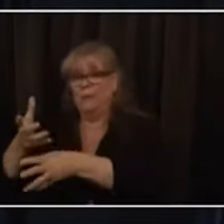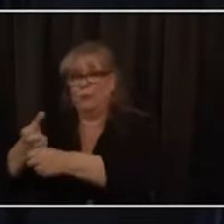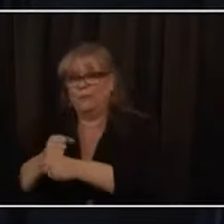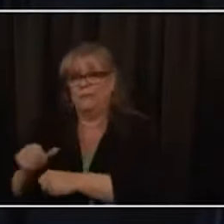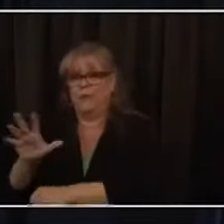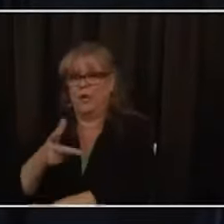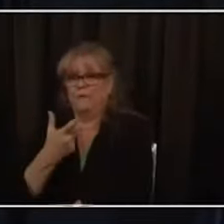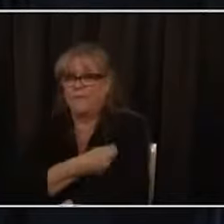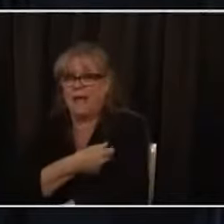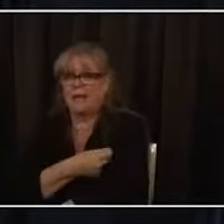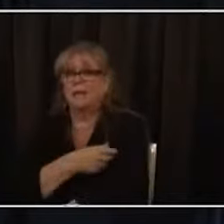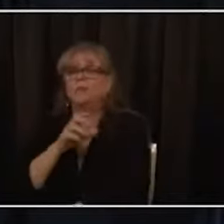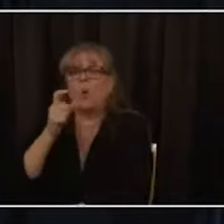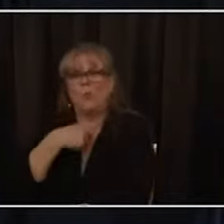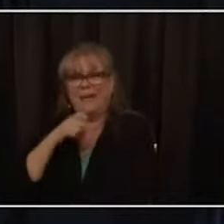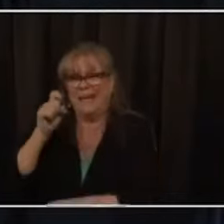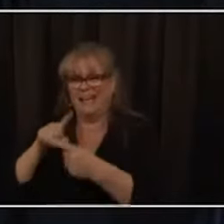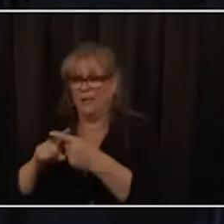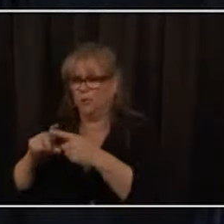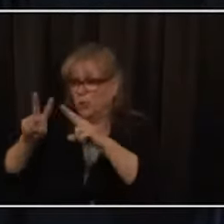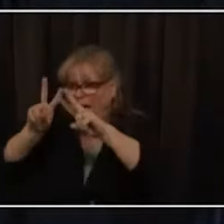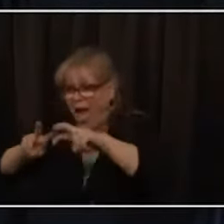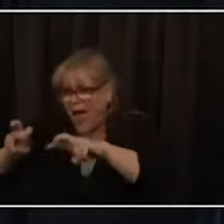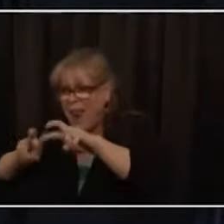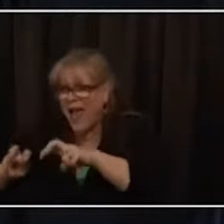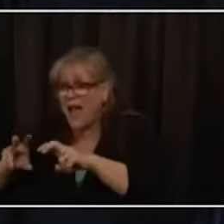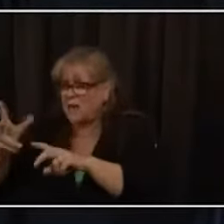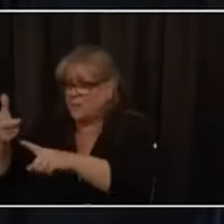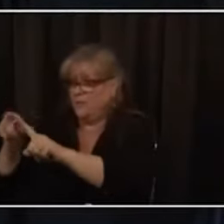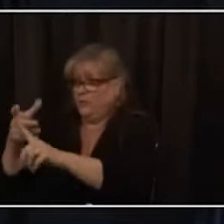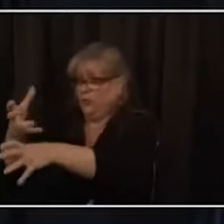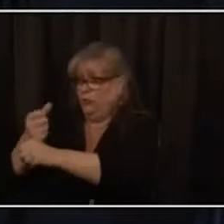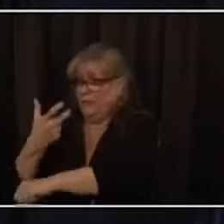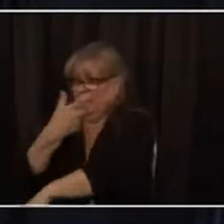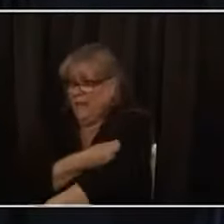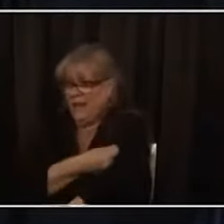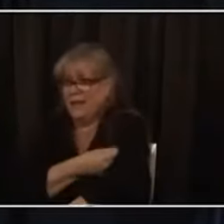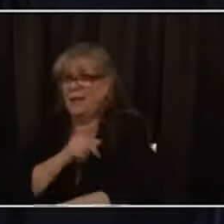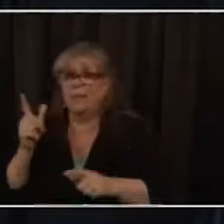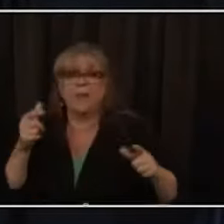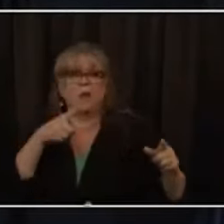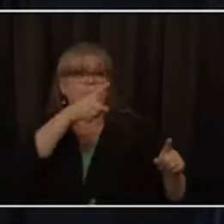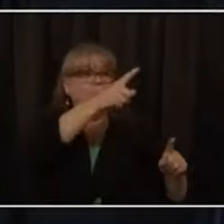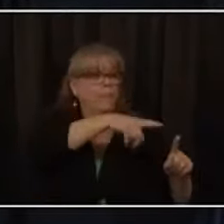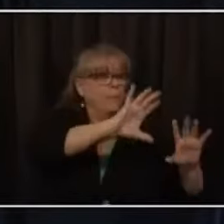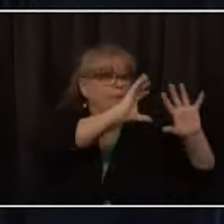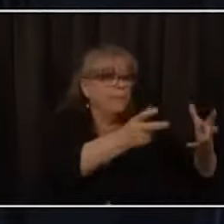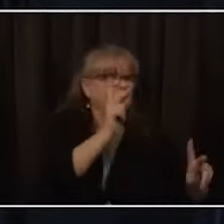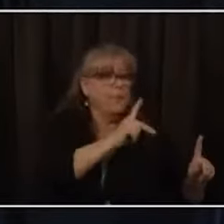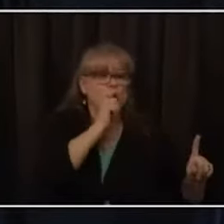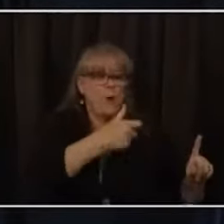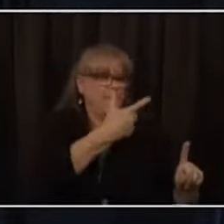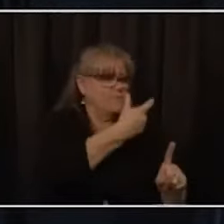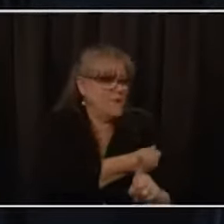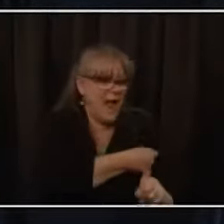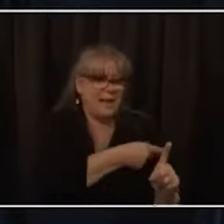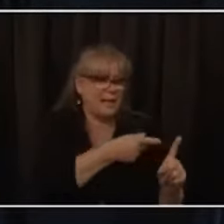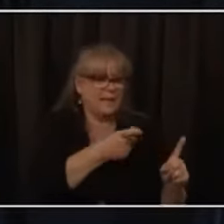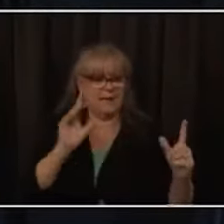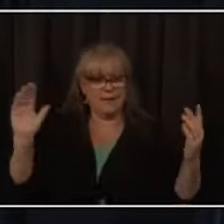difference between the people who have been vaccinated and people who haven't been vaccinated with regard to any of these side